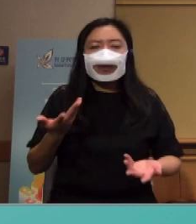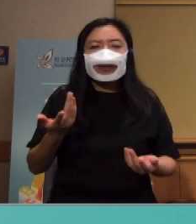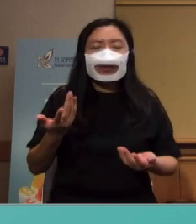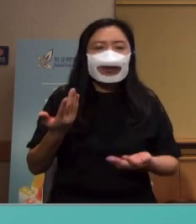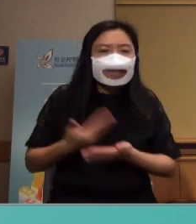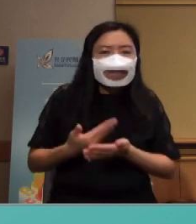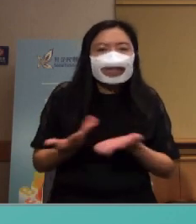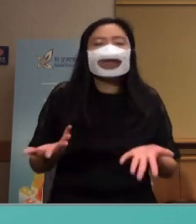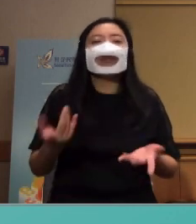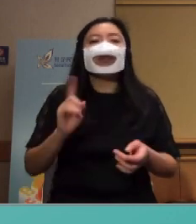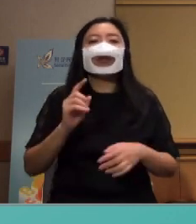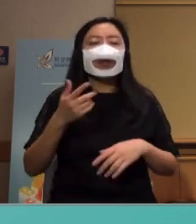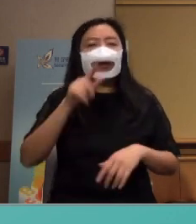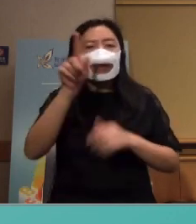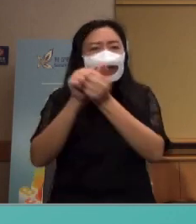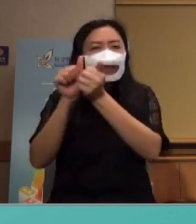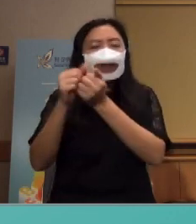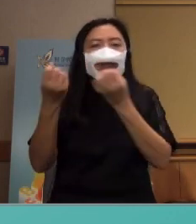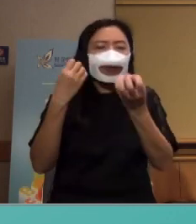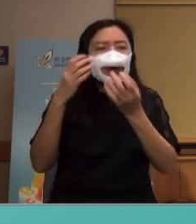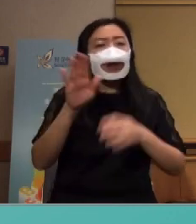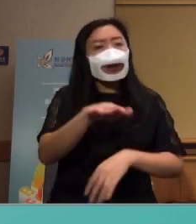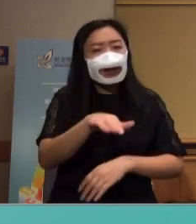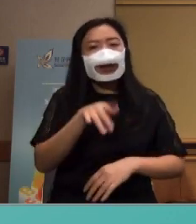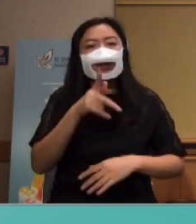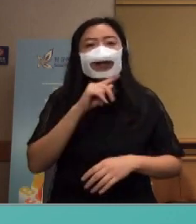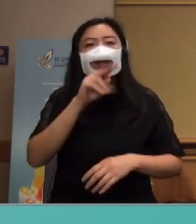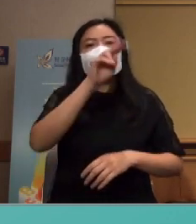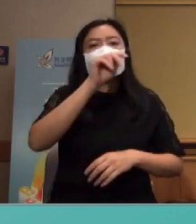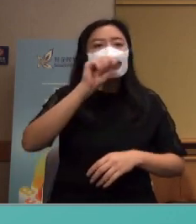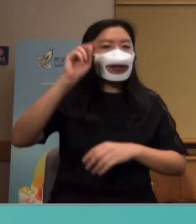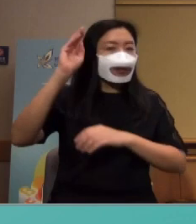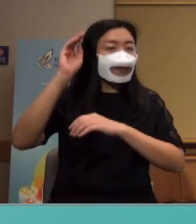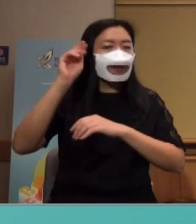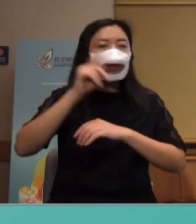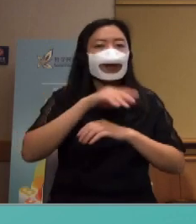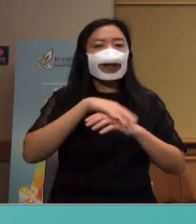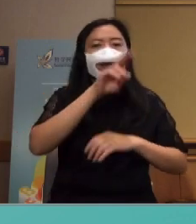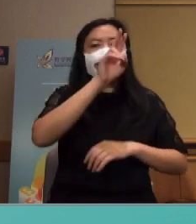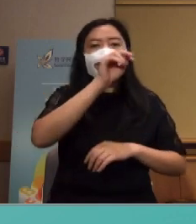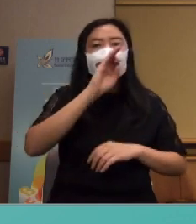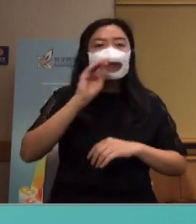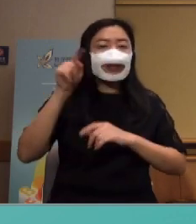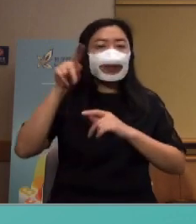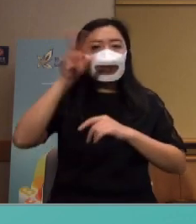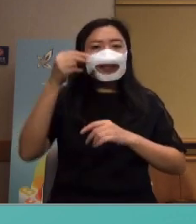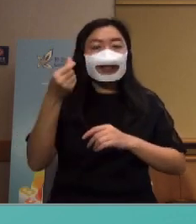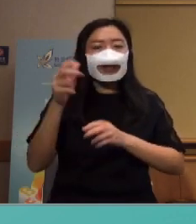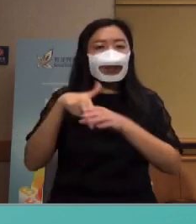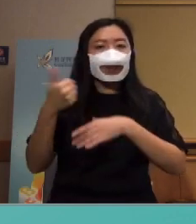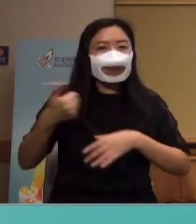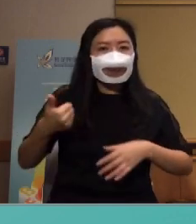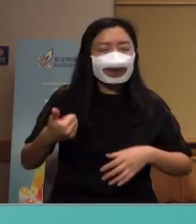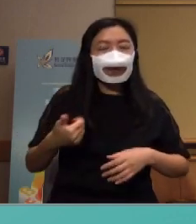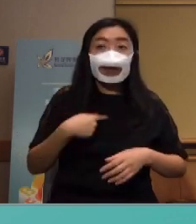some NFT, you can make big money. I said, wow, really? It seems like a lot of company and NGO,